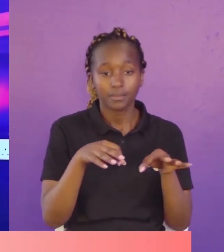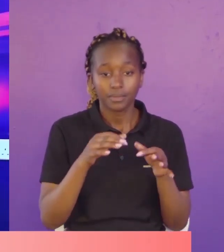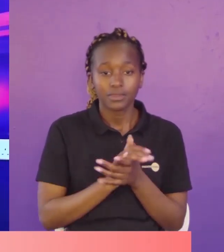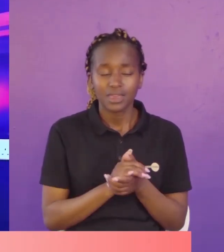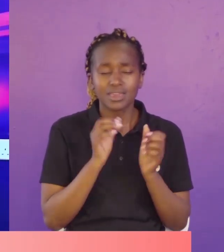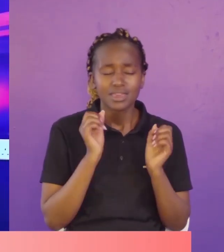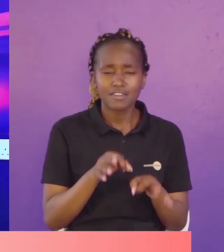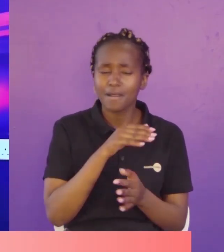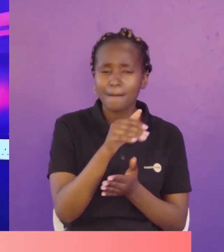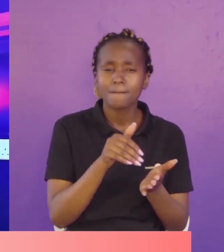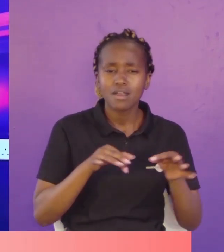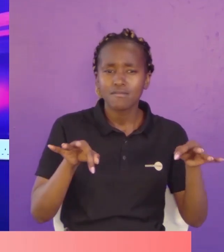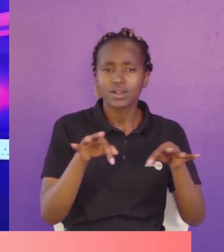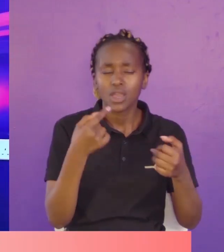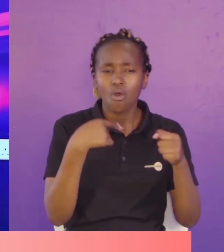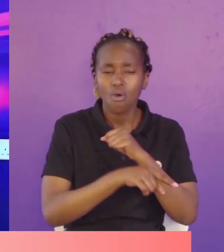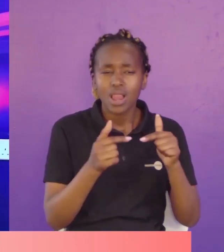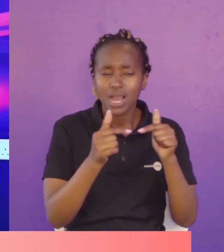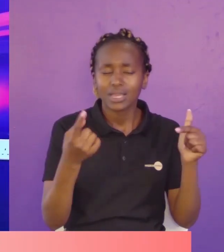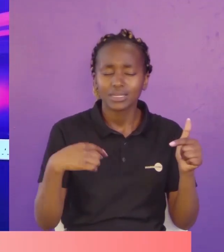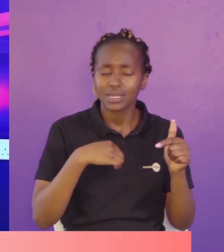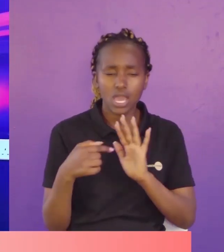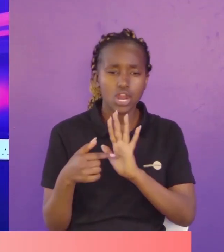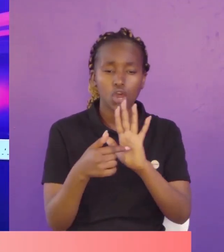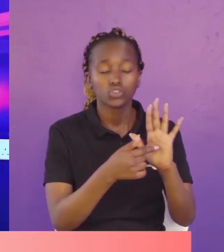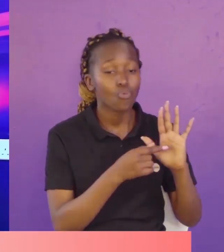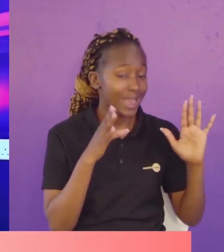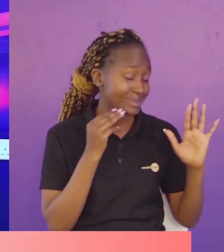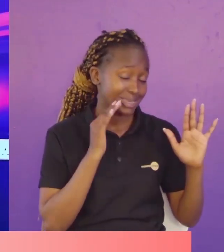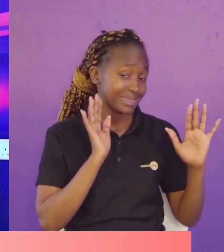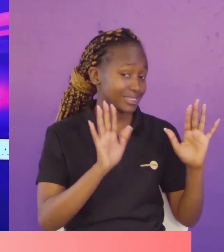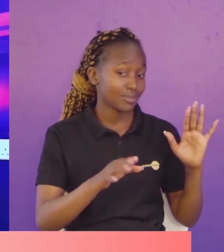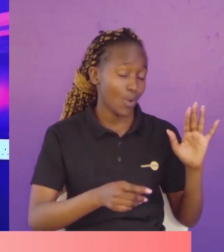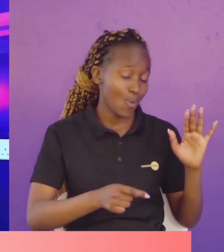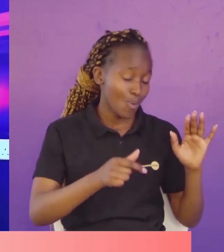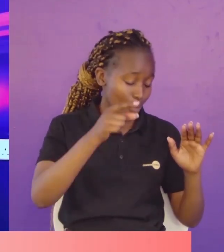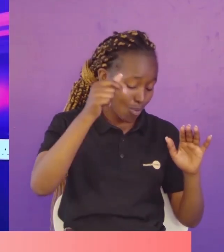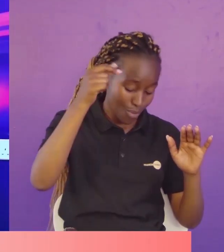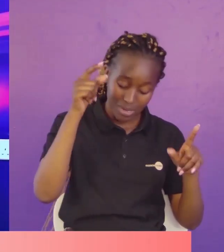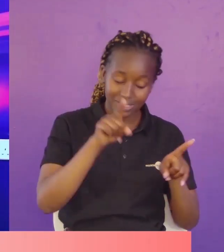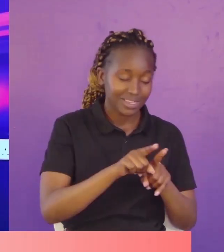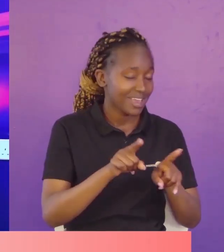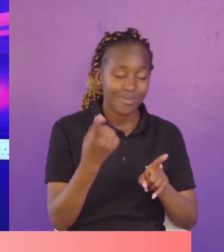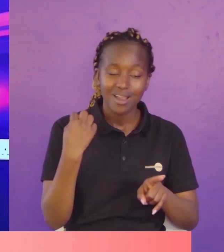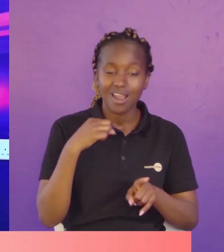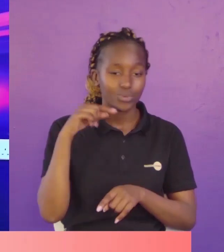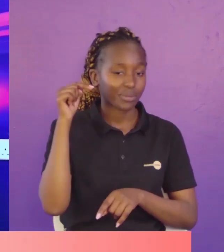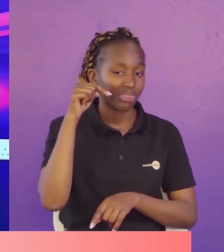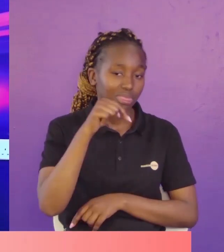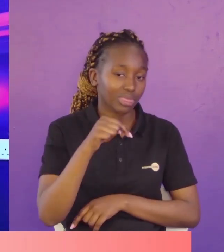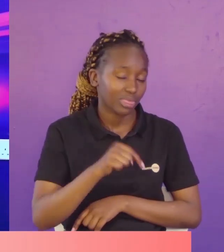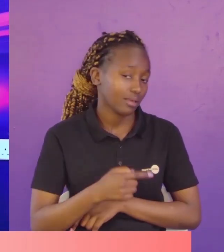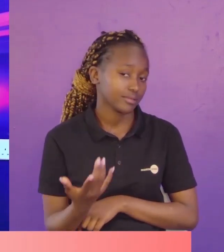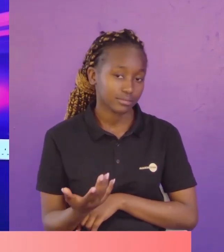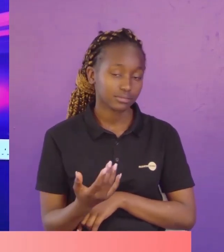a midfielder scoring against us, it means that at some point, the experience we have and the experience he has is different. So